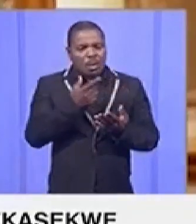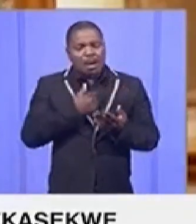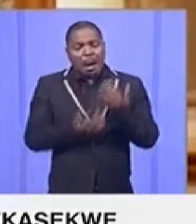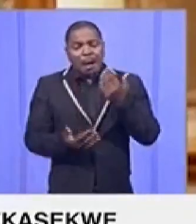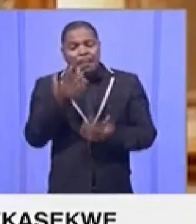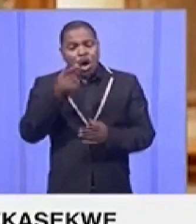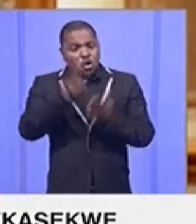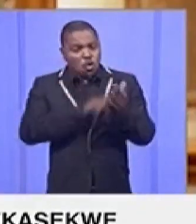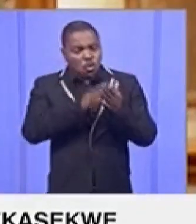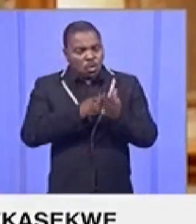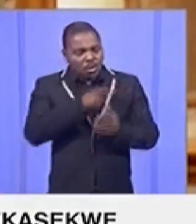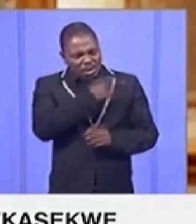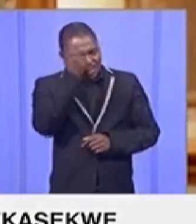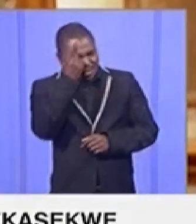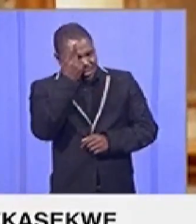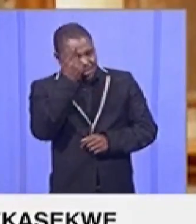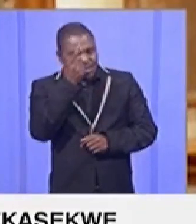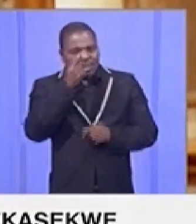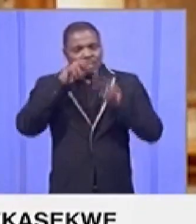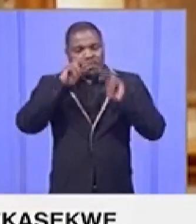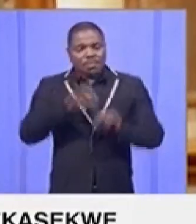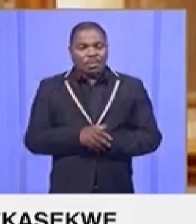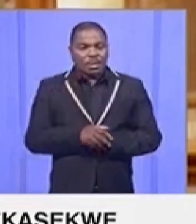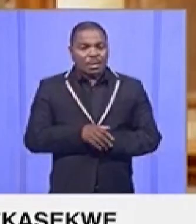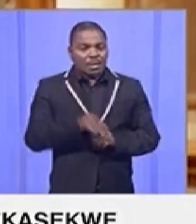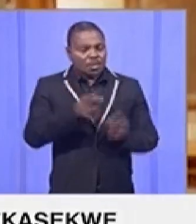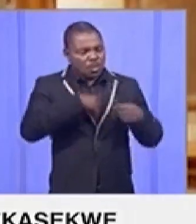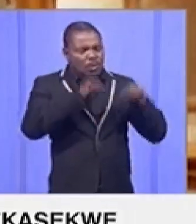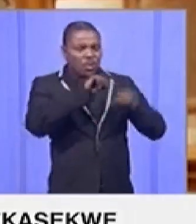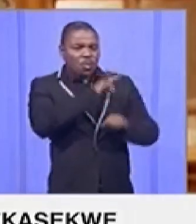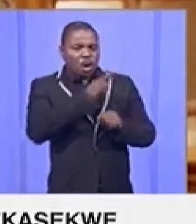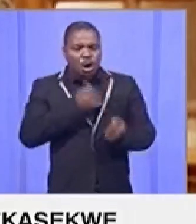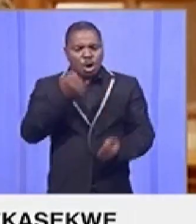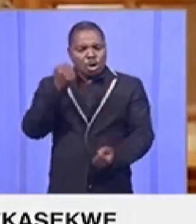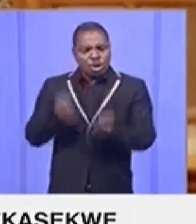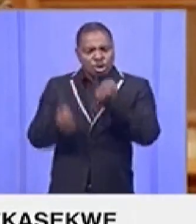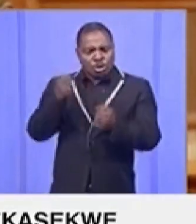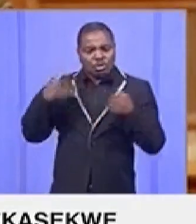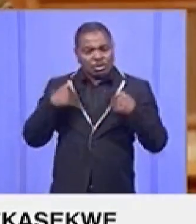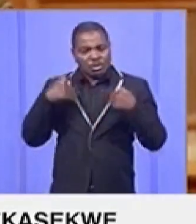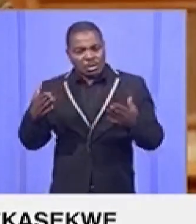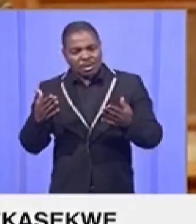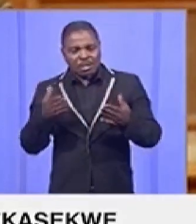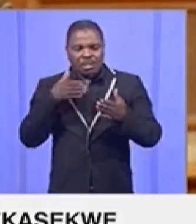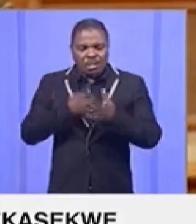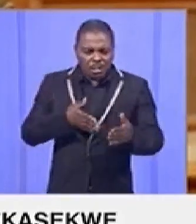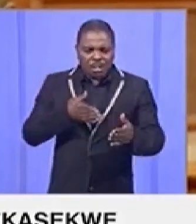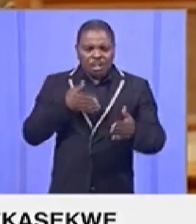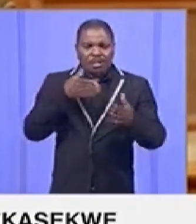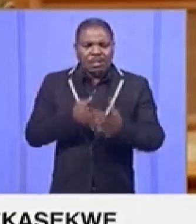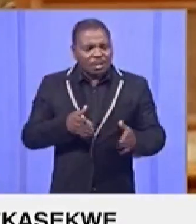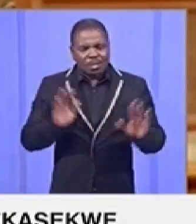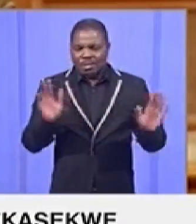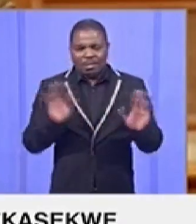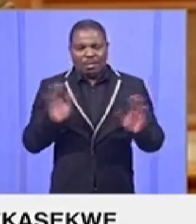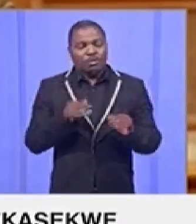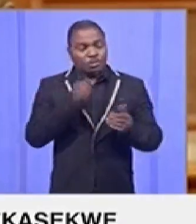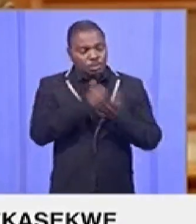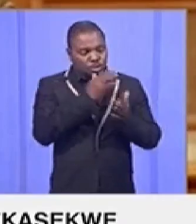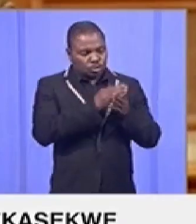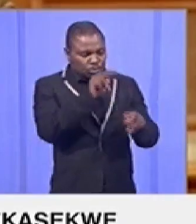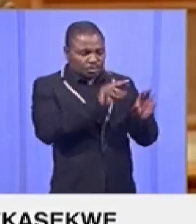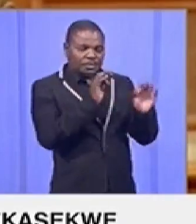did. And it also helps all of us, including him and us, so that when the trial starts, there are no hiccups or suspicions that he's